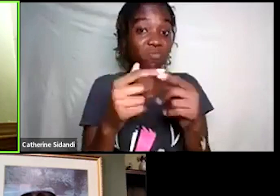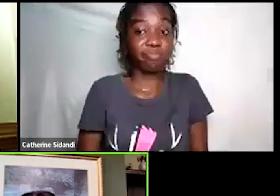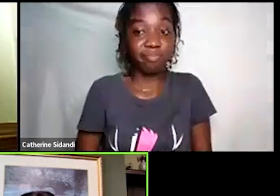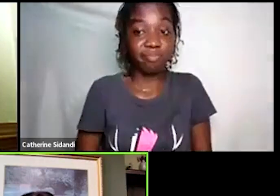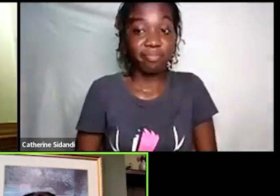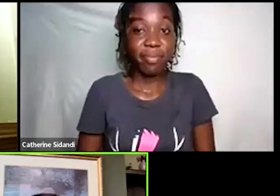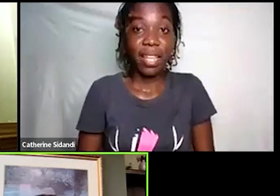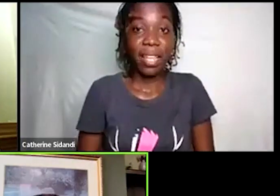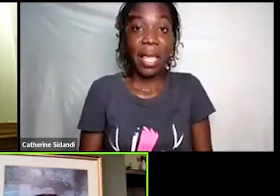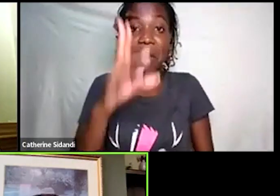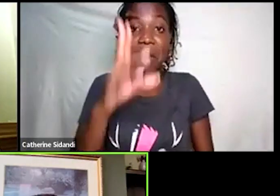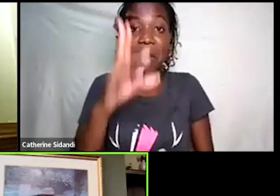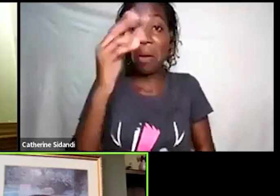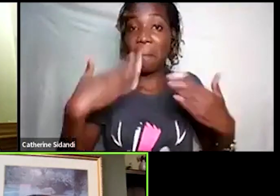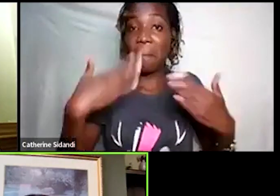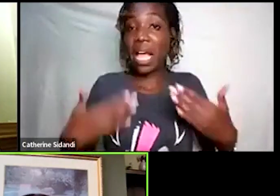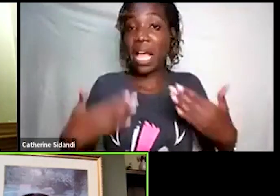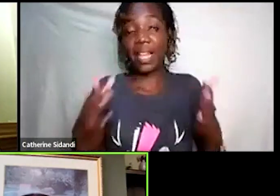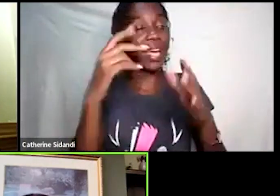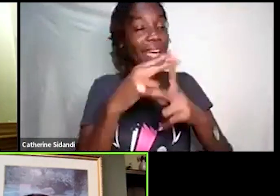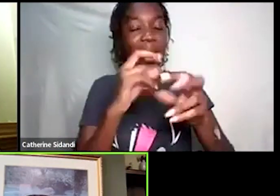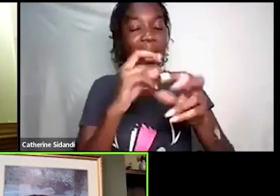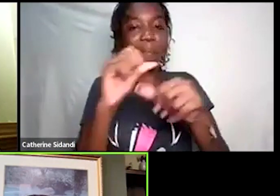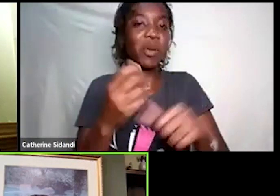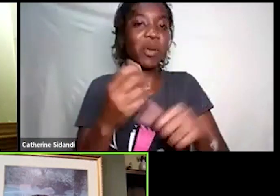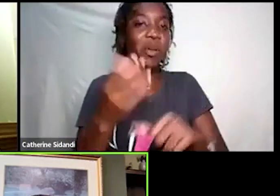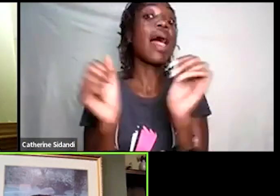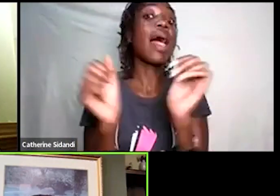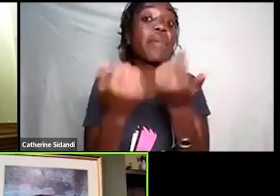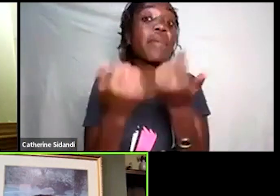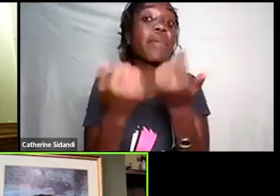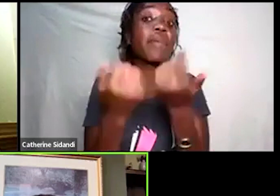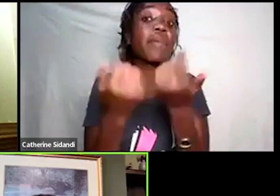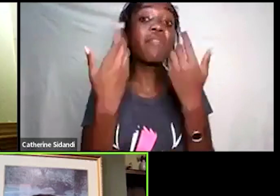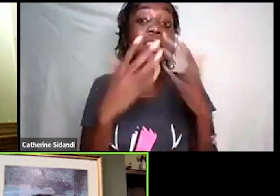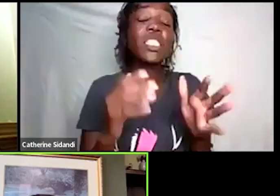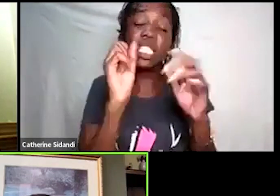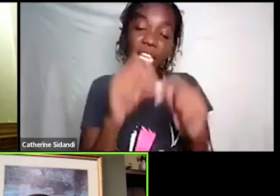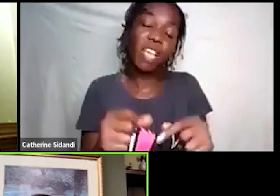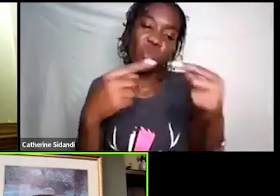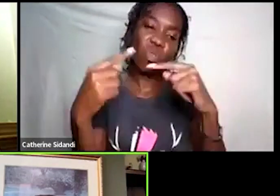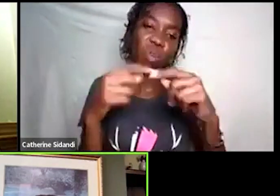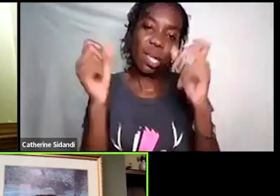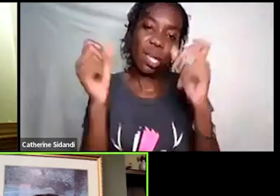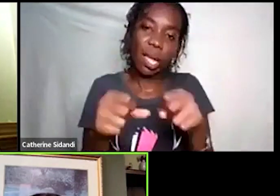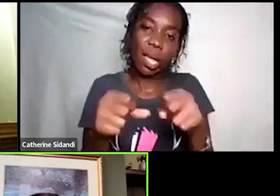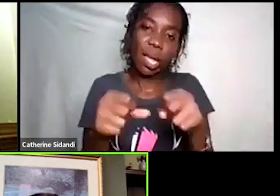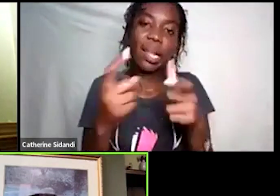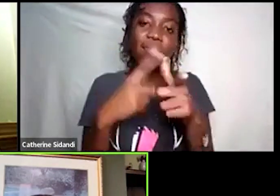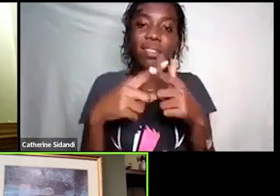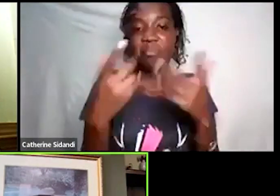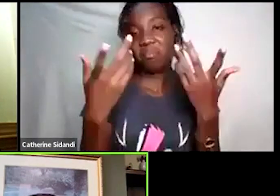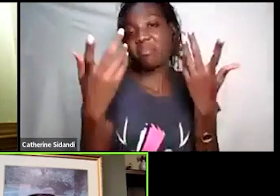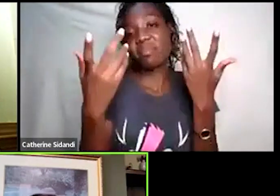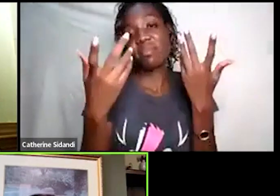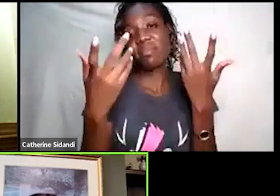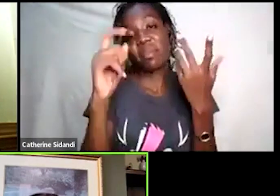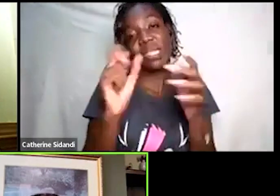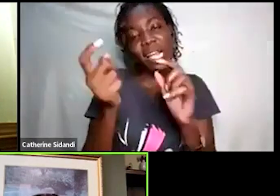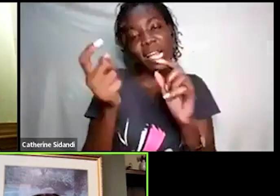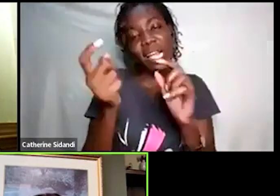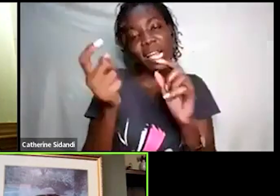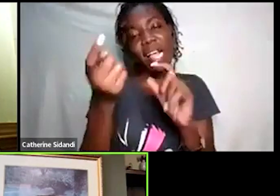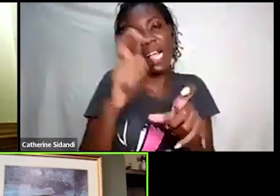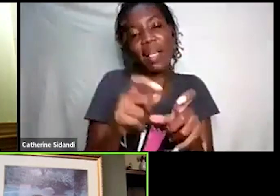past. And it has happened. You cross paths one day and then you meet them again. It's all right. It's history.